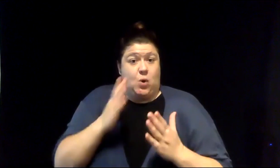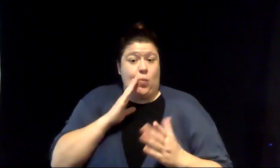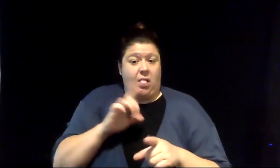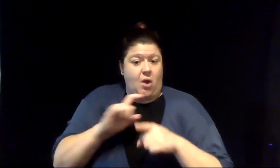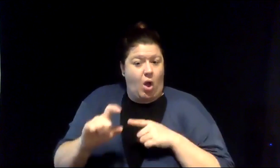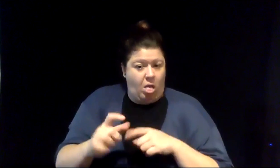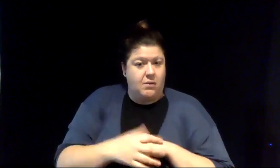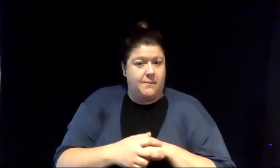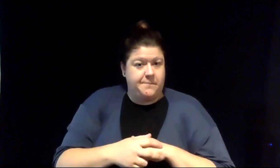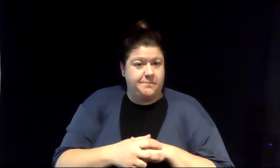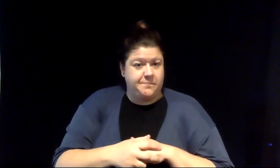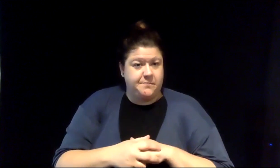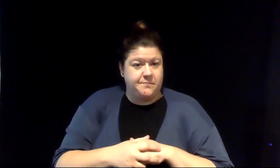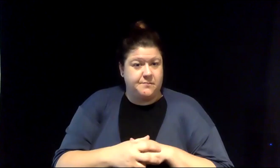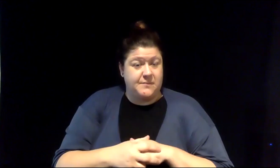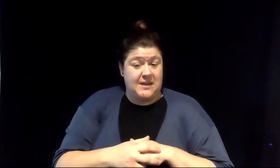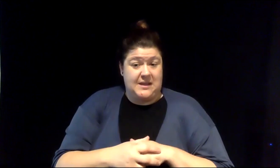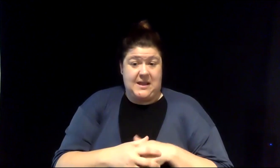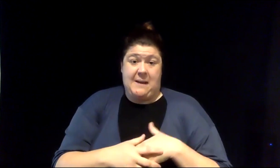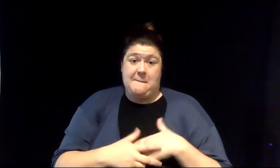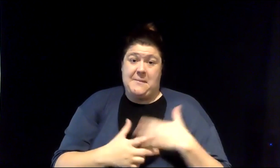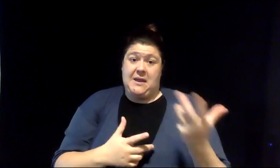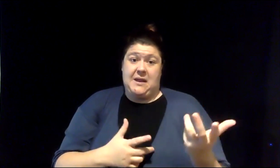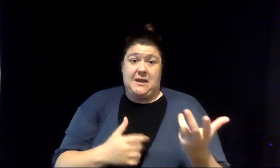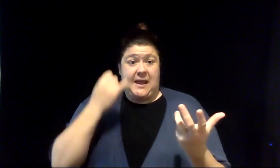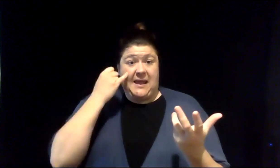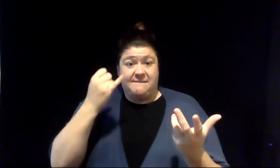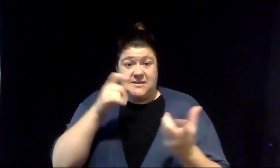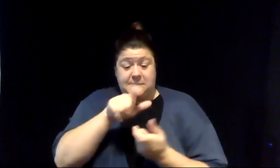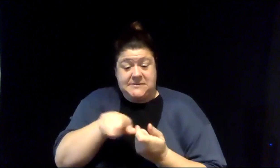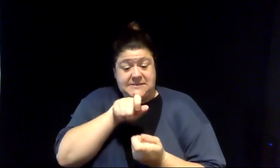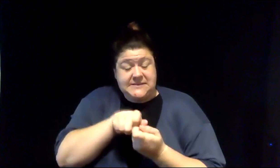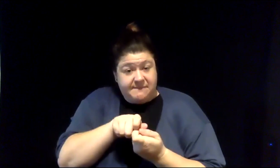they're like specific to the name of the individual,